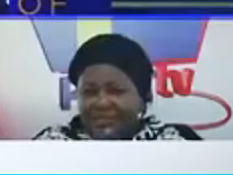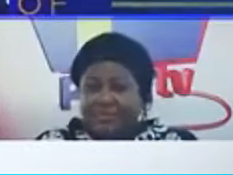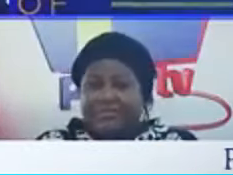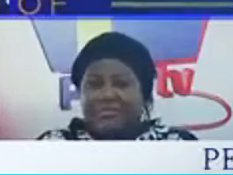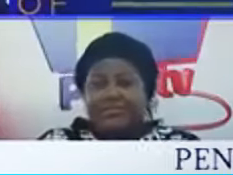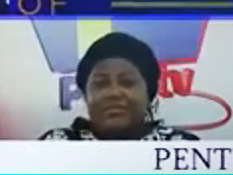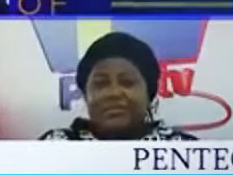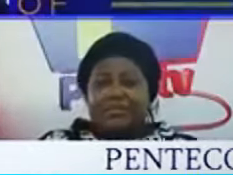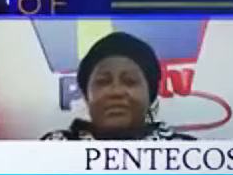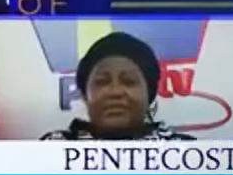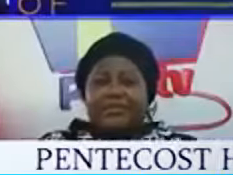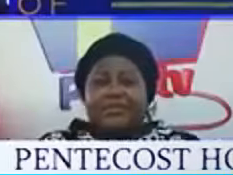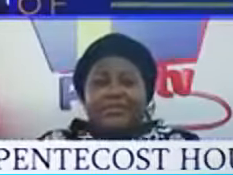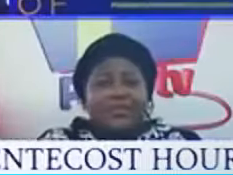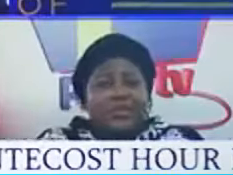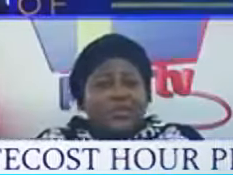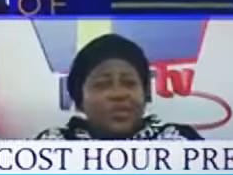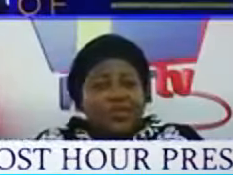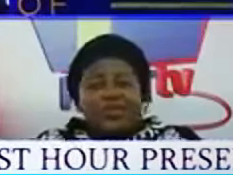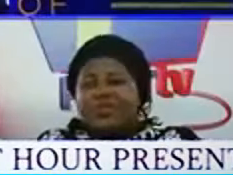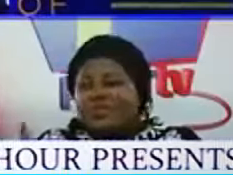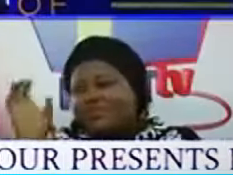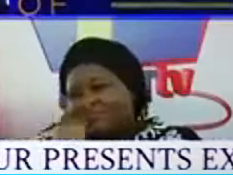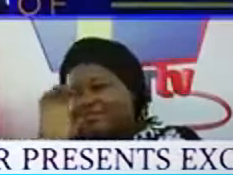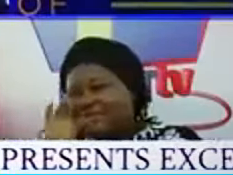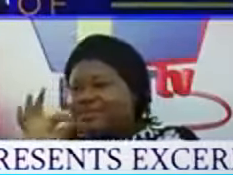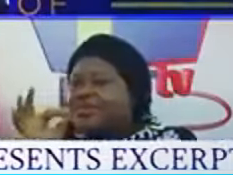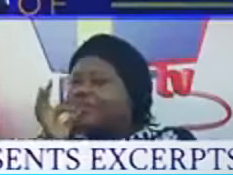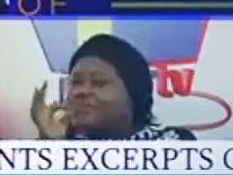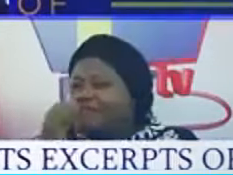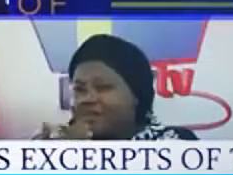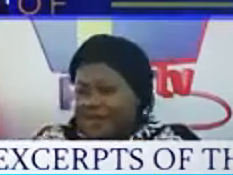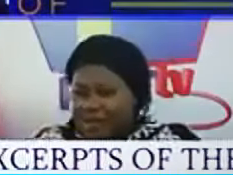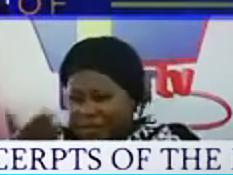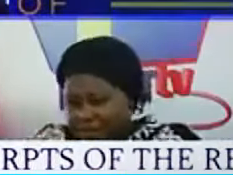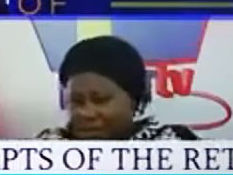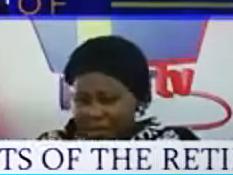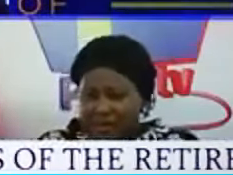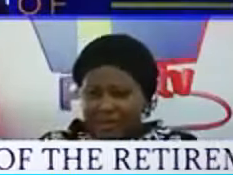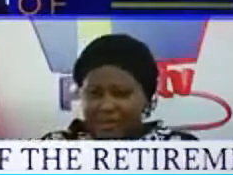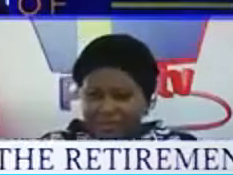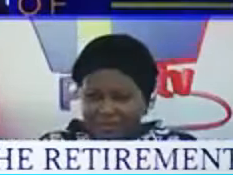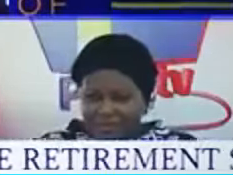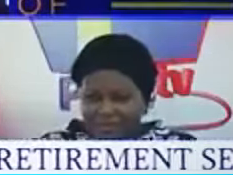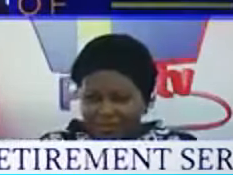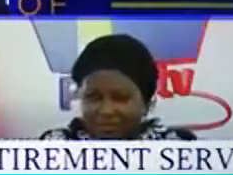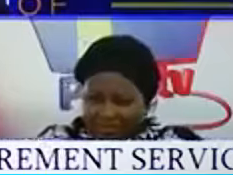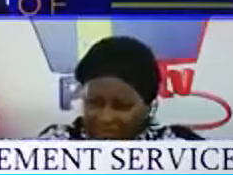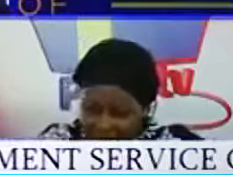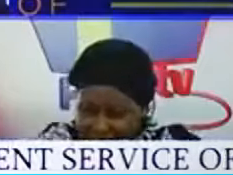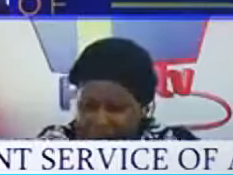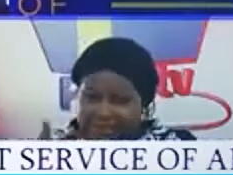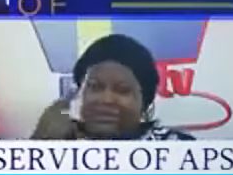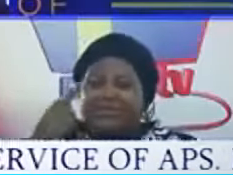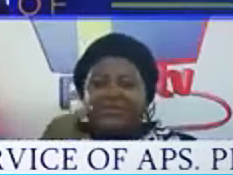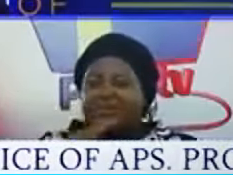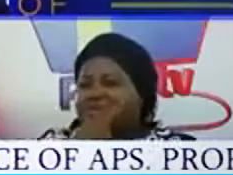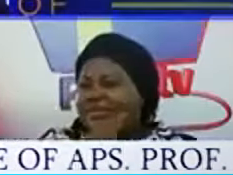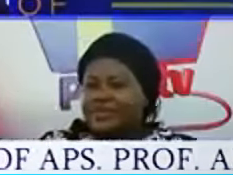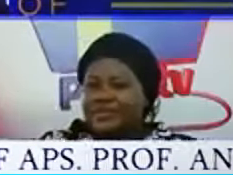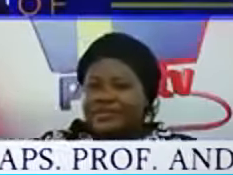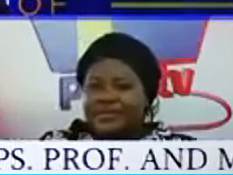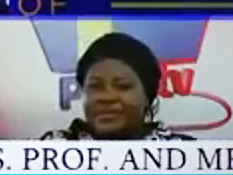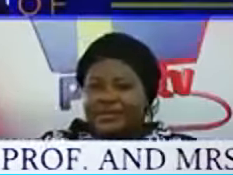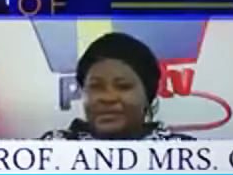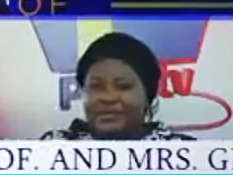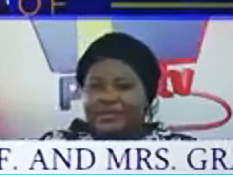And he decides to go across the street to fetch, get some food. He goes into a restaurant,